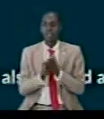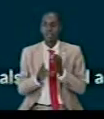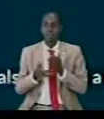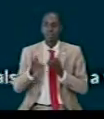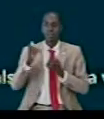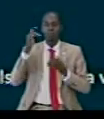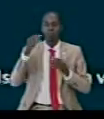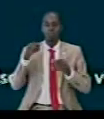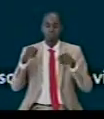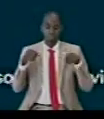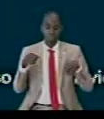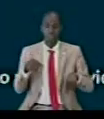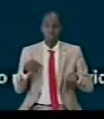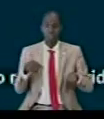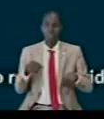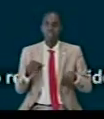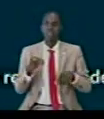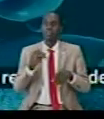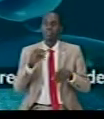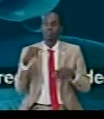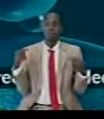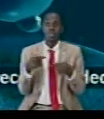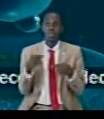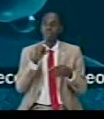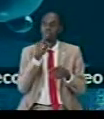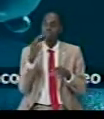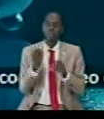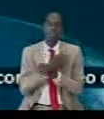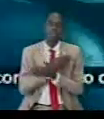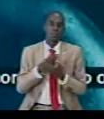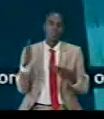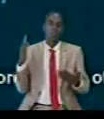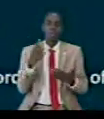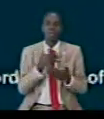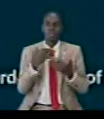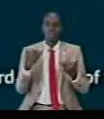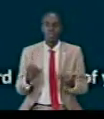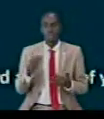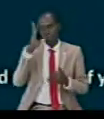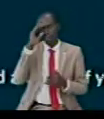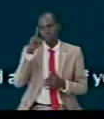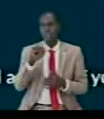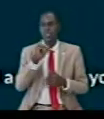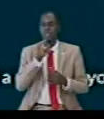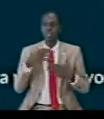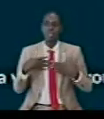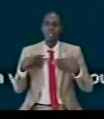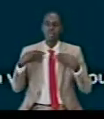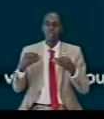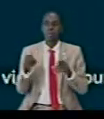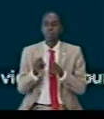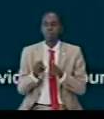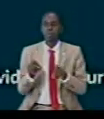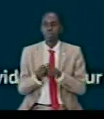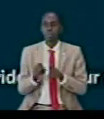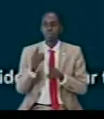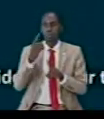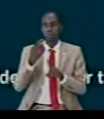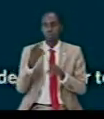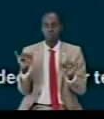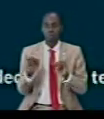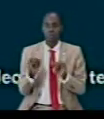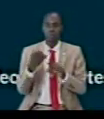part of my head went away and now I am healed. This one is also coming from YouTube.